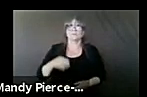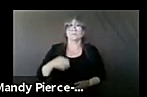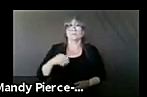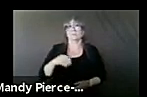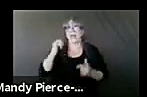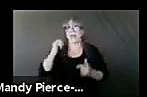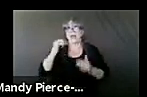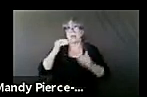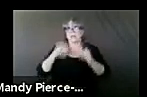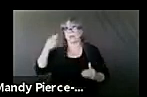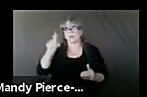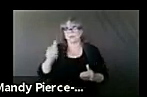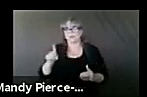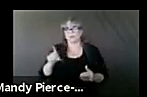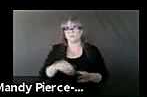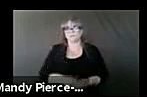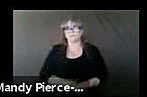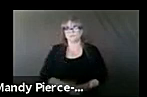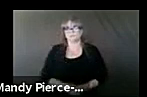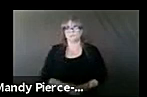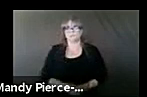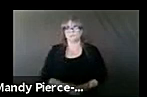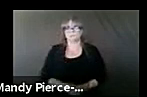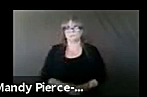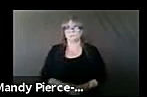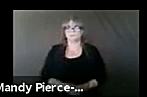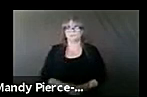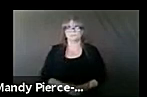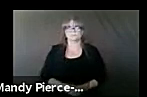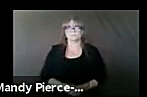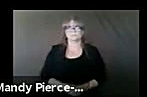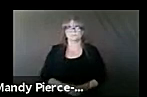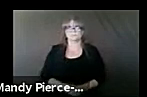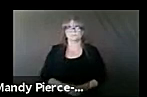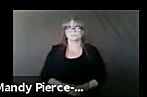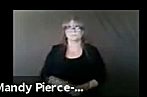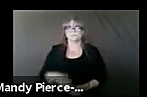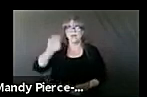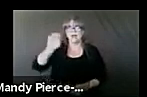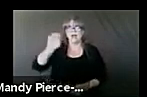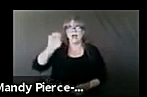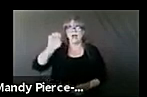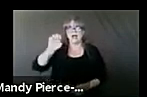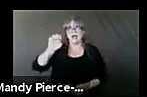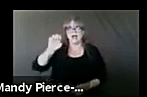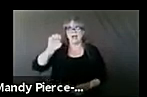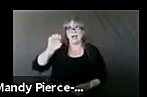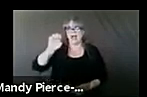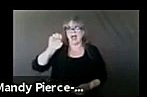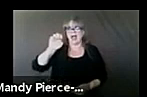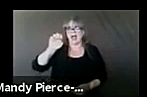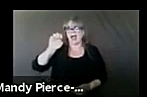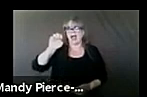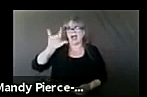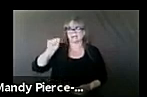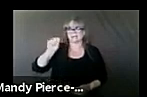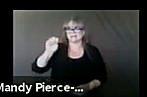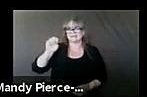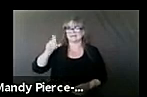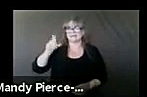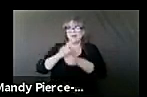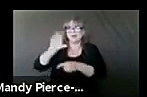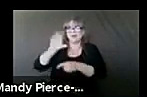the epidemic curve that shows the peak of infections could be anywhere from May to throughout the summer. In what month does CDPHE think the peak will likely